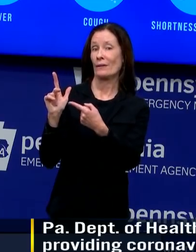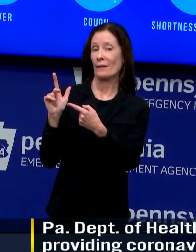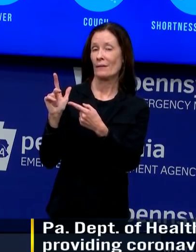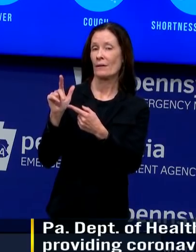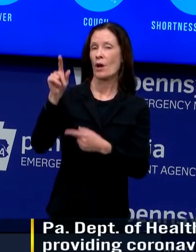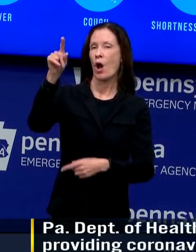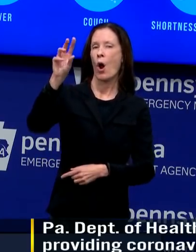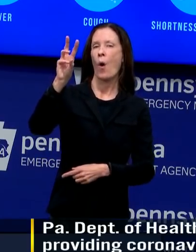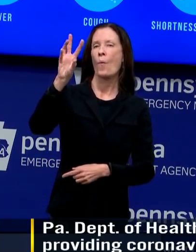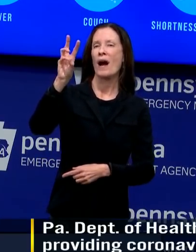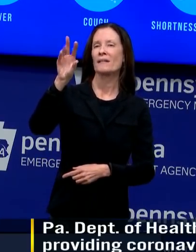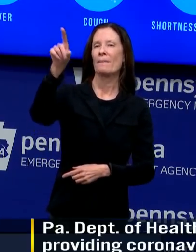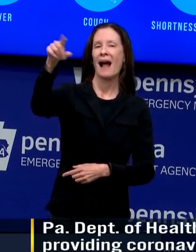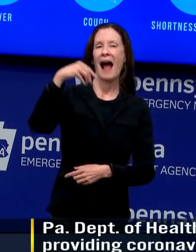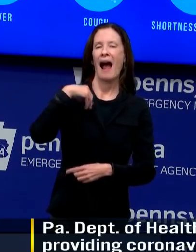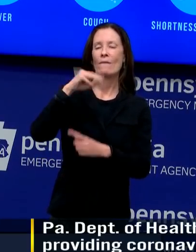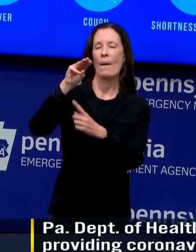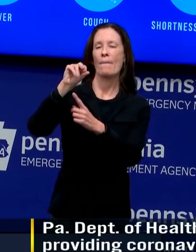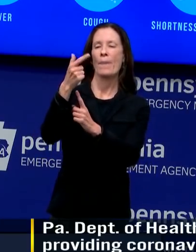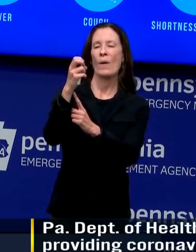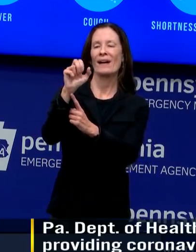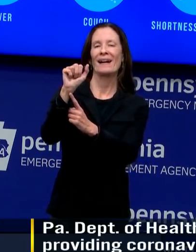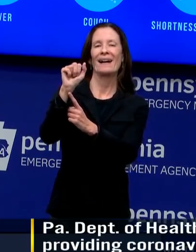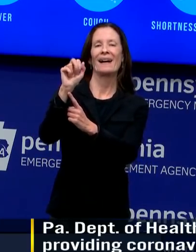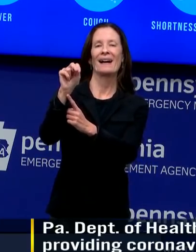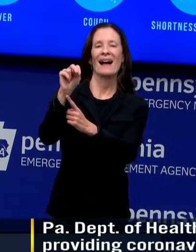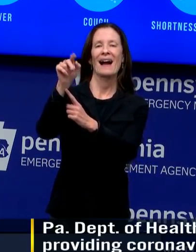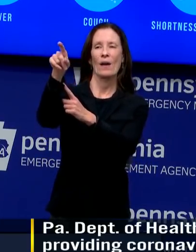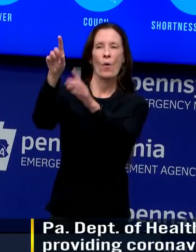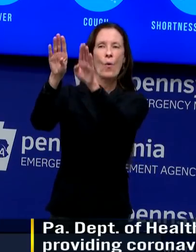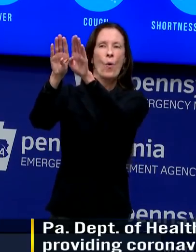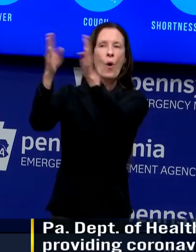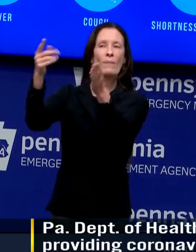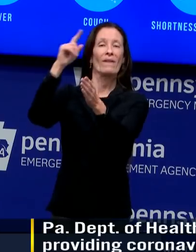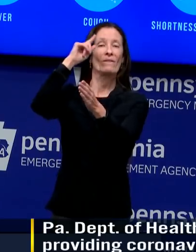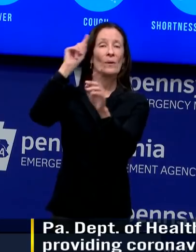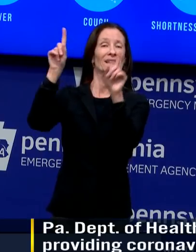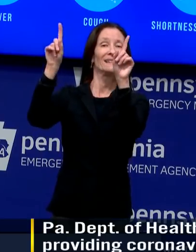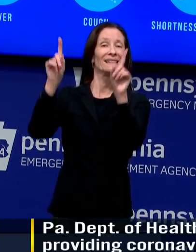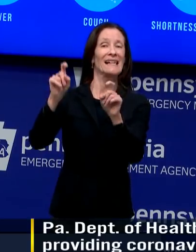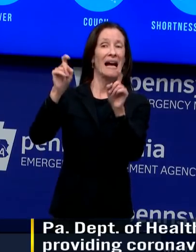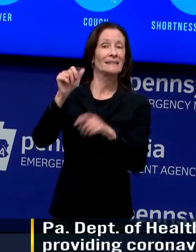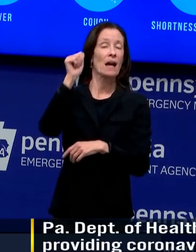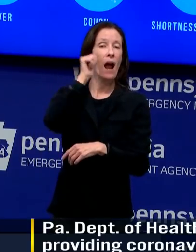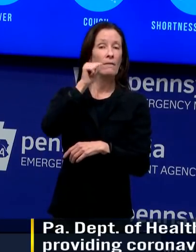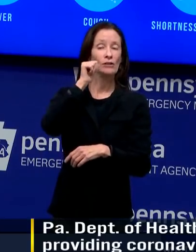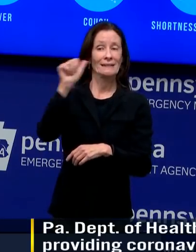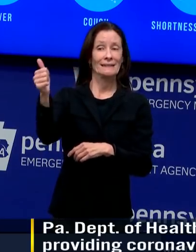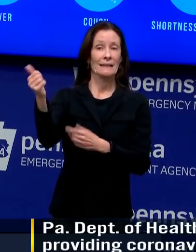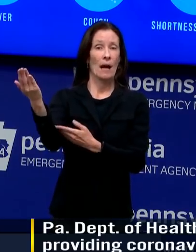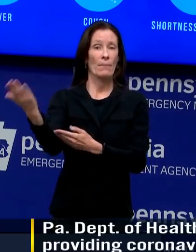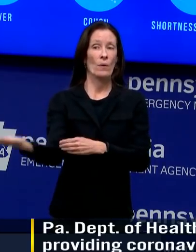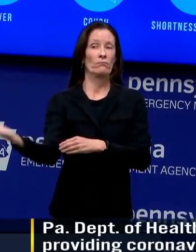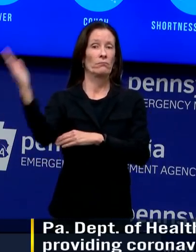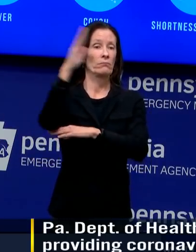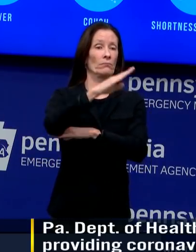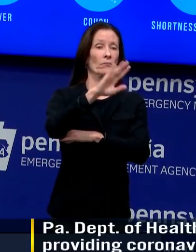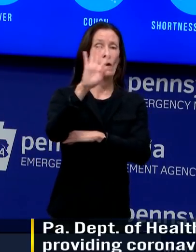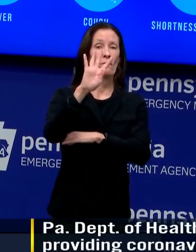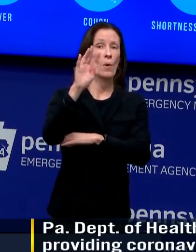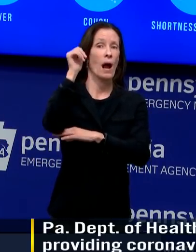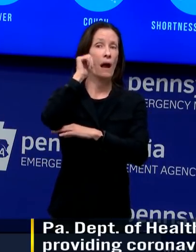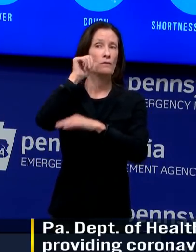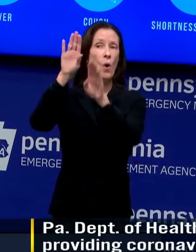4 p.m. daily to test symptomatic northeastern Pennsylvania residents. What prompted the move to testing anyone who's symptomatic, not